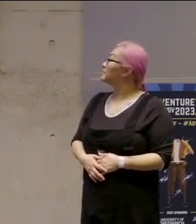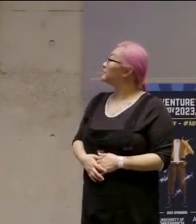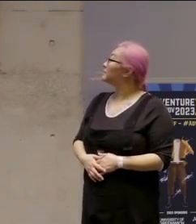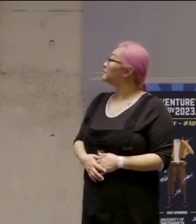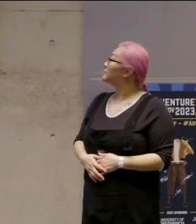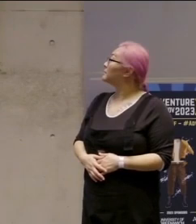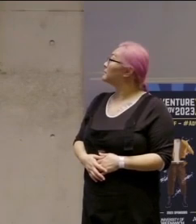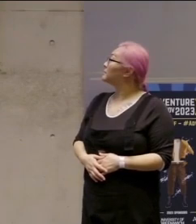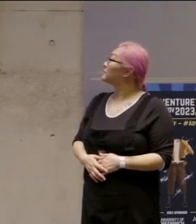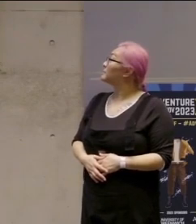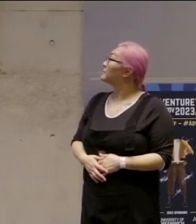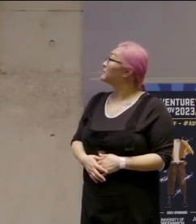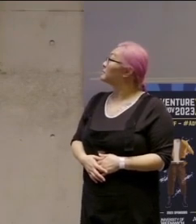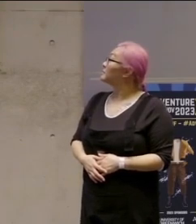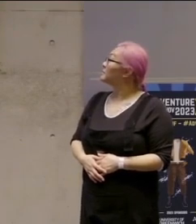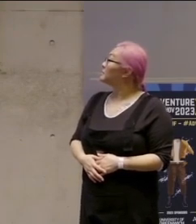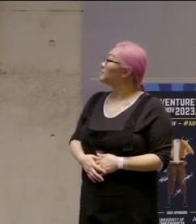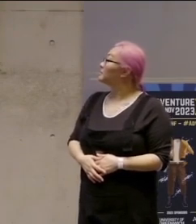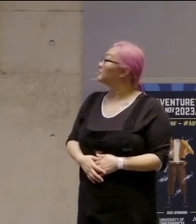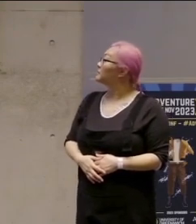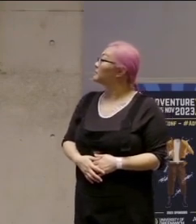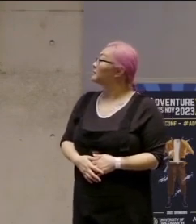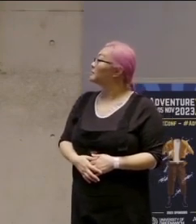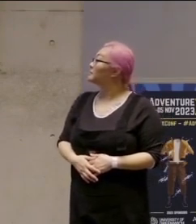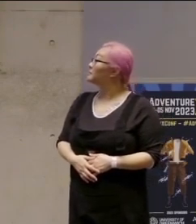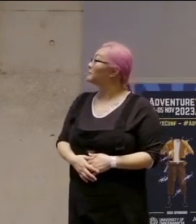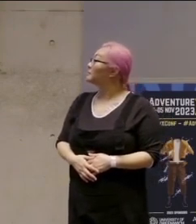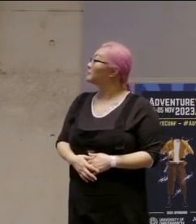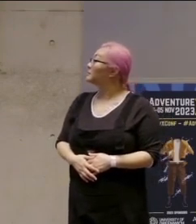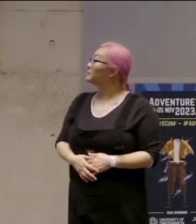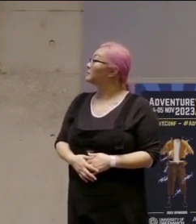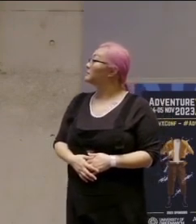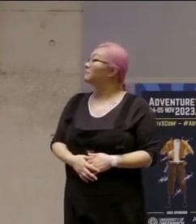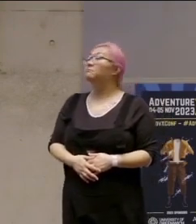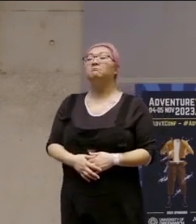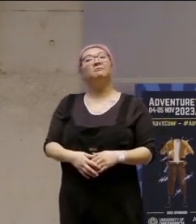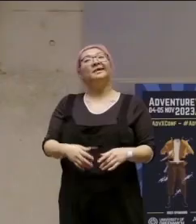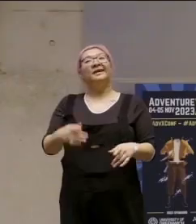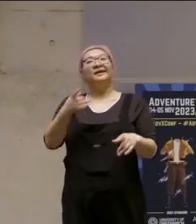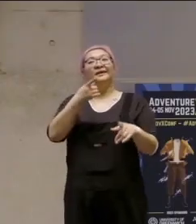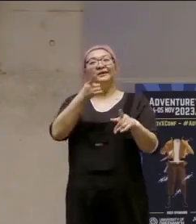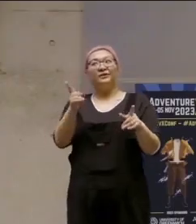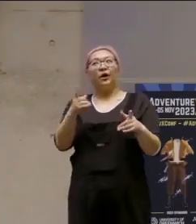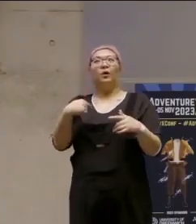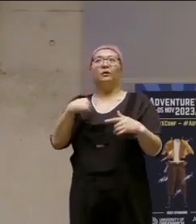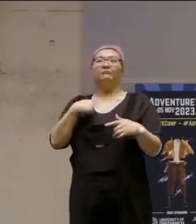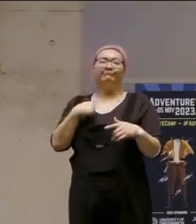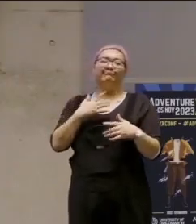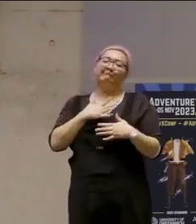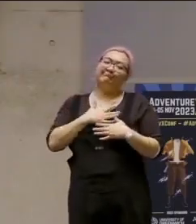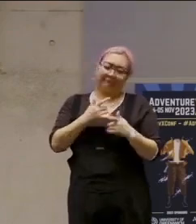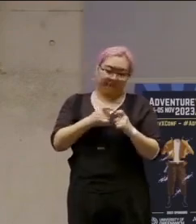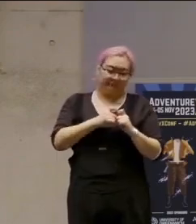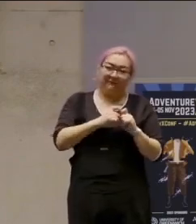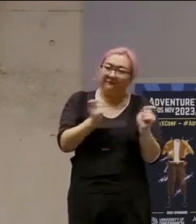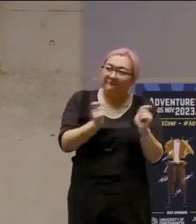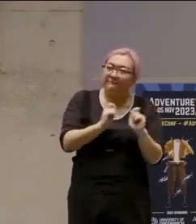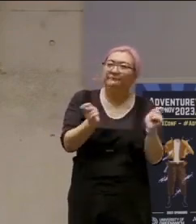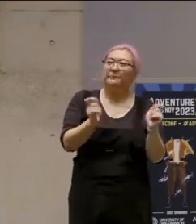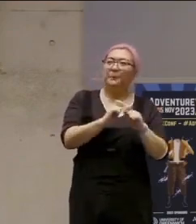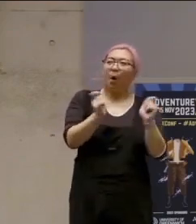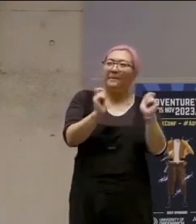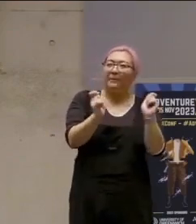visual inspiration from The World Ends With You. So I wanted the cutscenes to look like comic book and manga scenes, and it was really interesting to